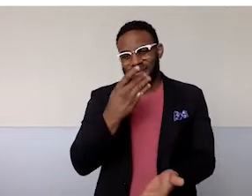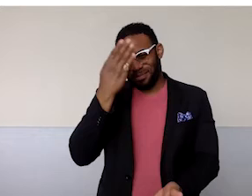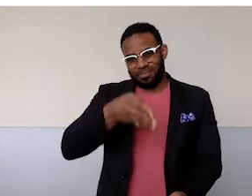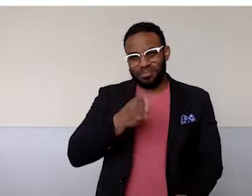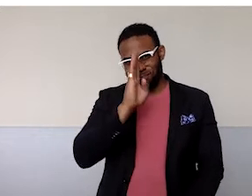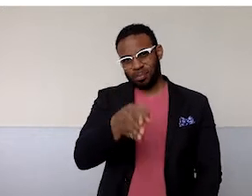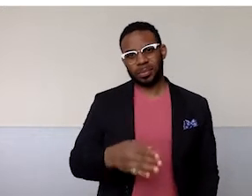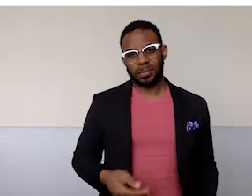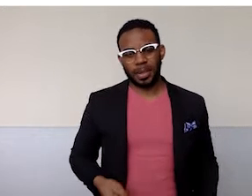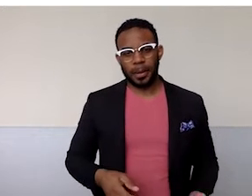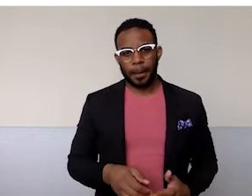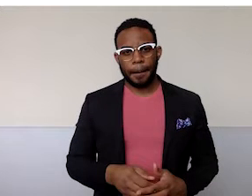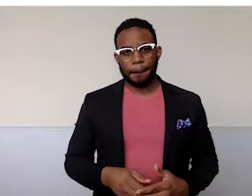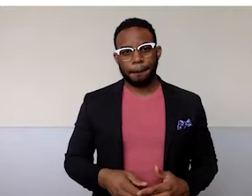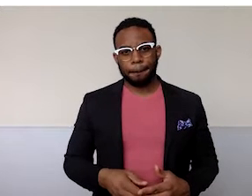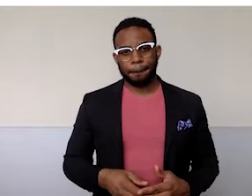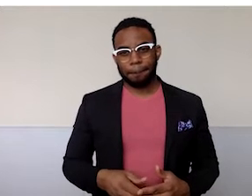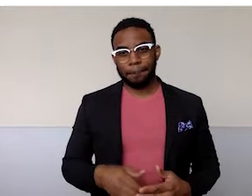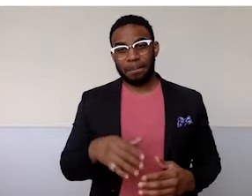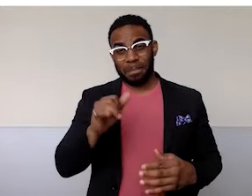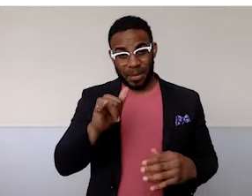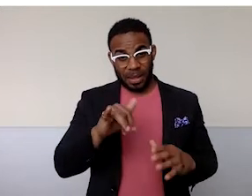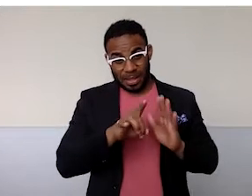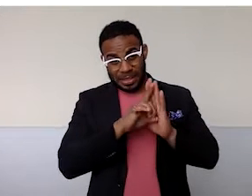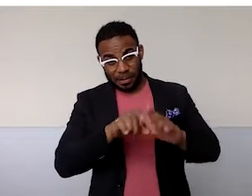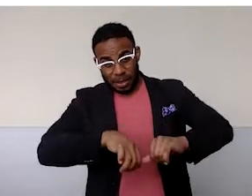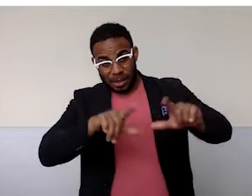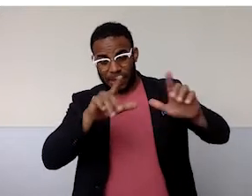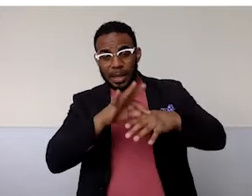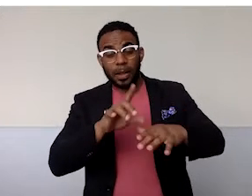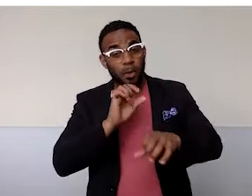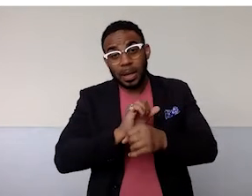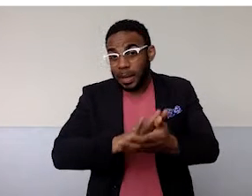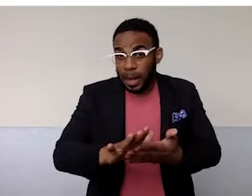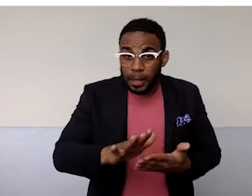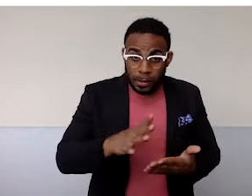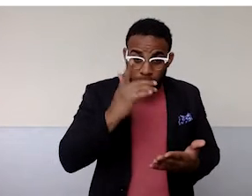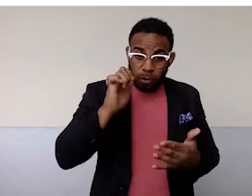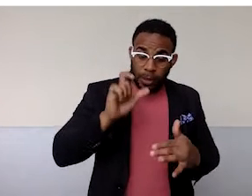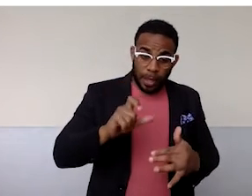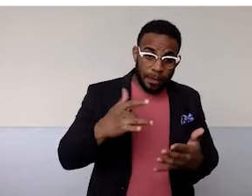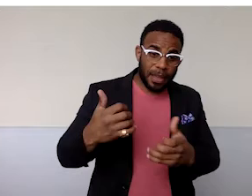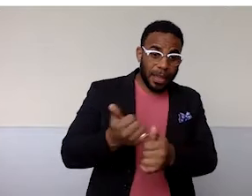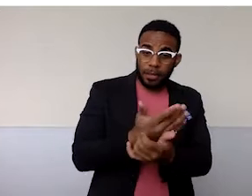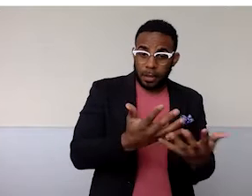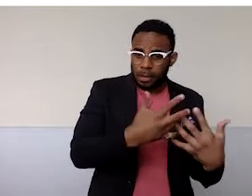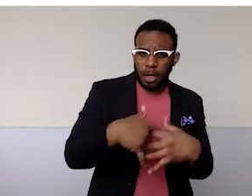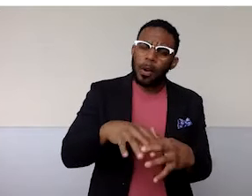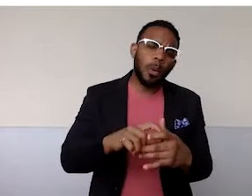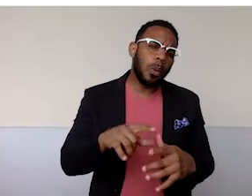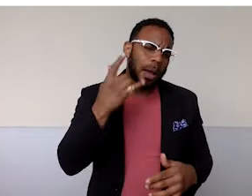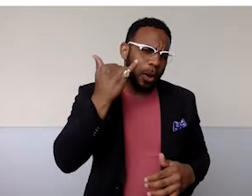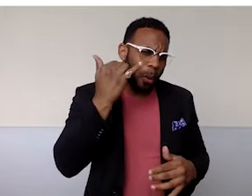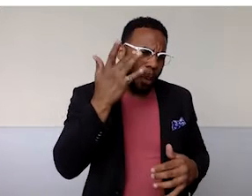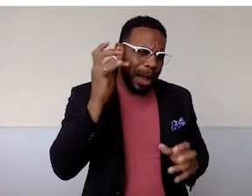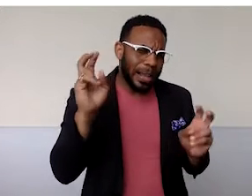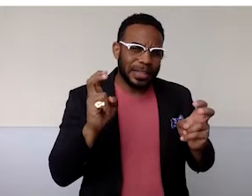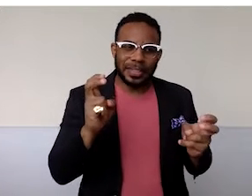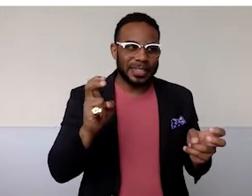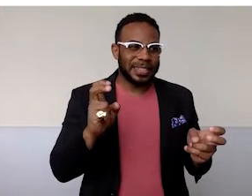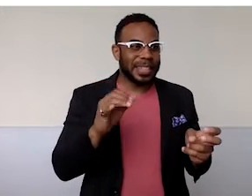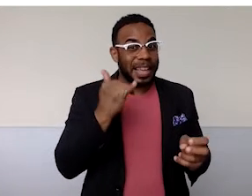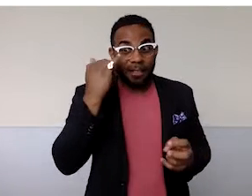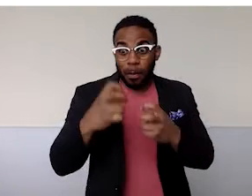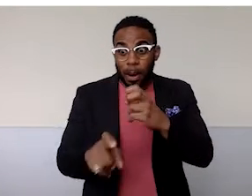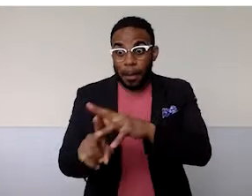VC in that format to display content to you. And this is really nice because you have everything together. But why this is an issue is because if there's a